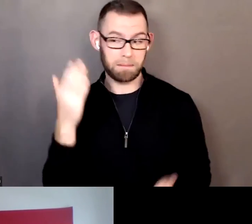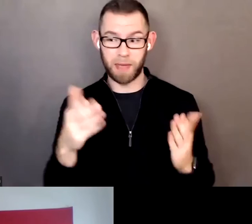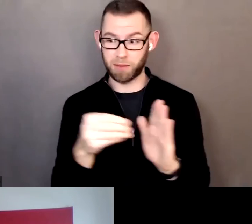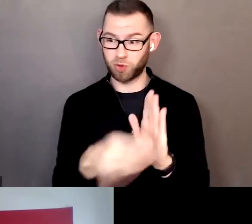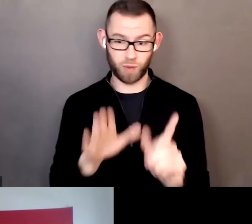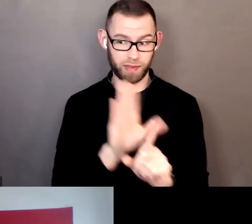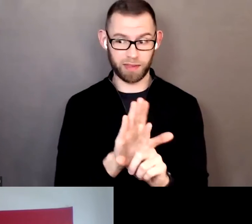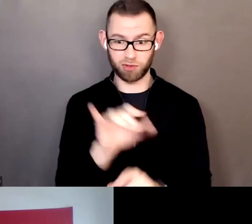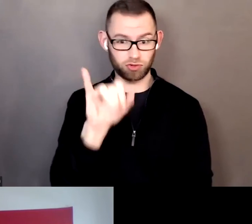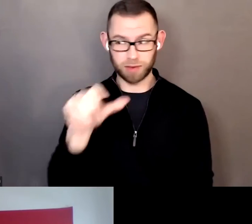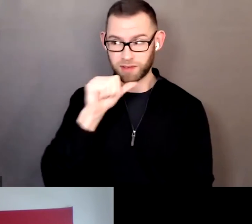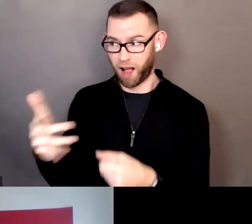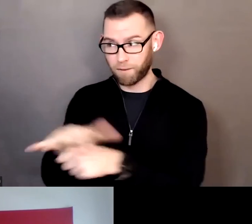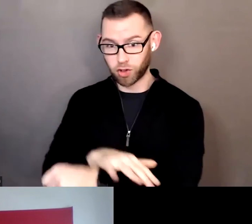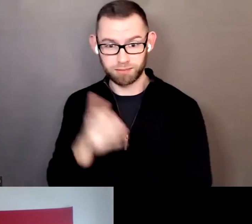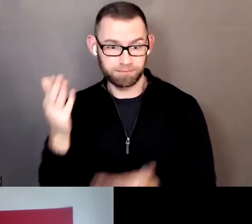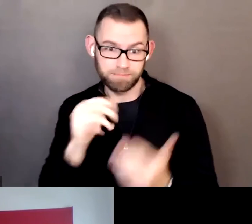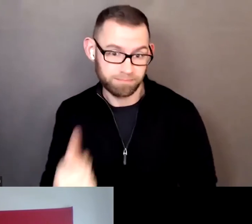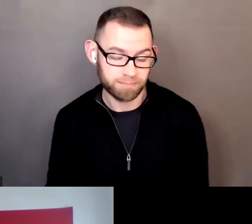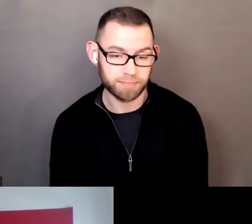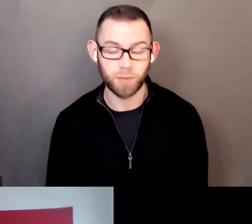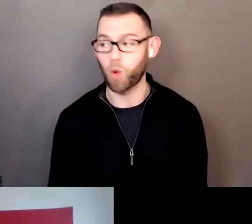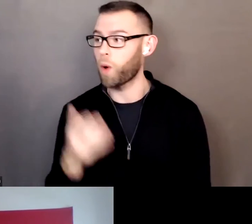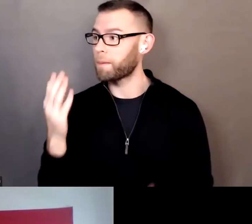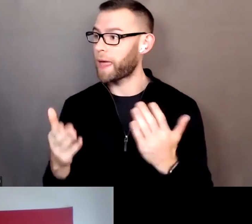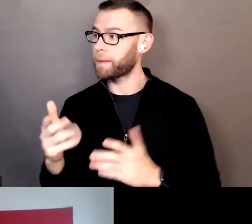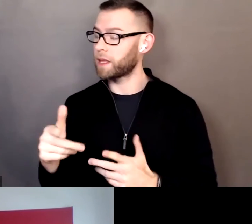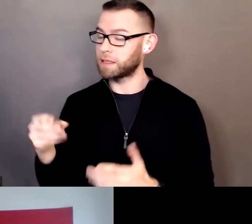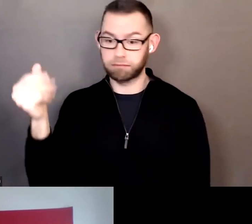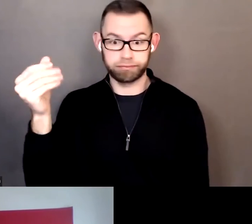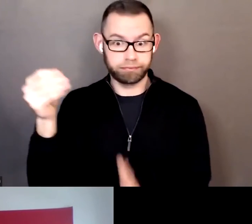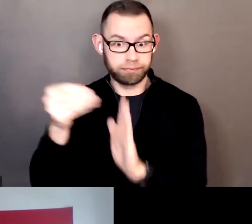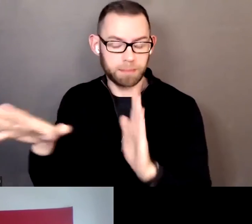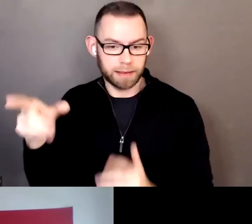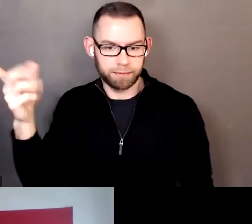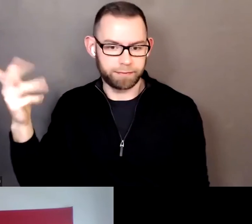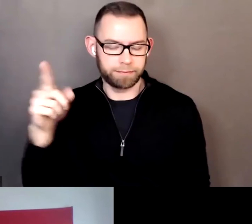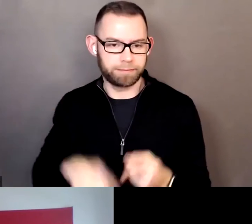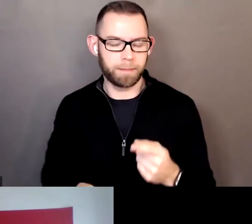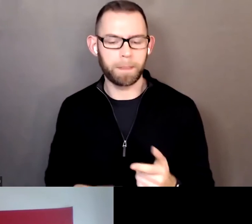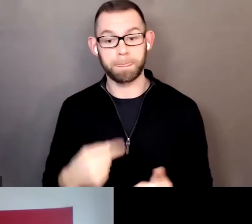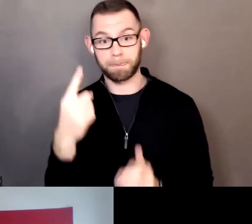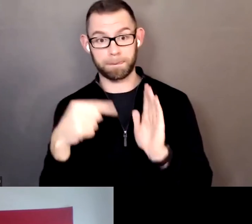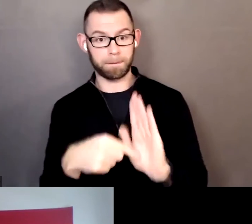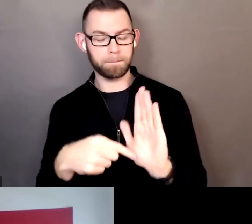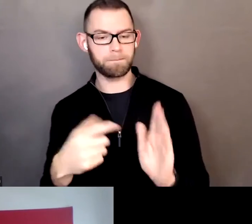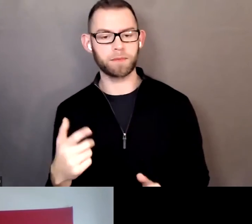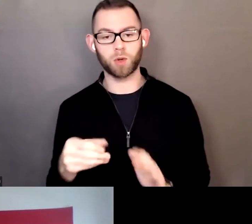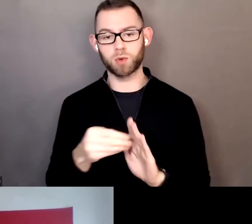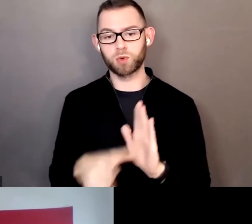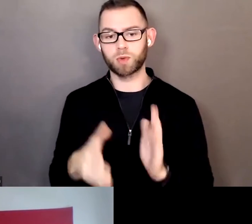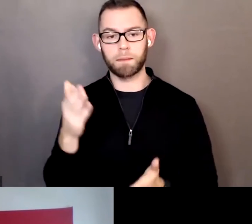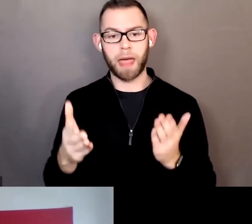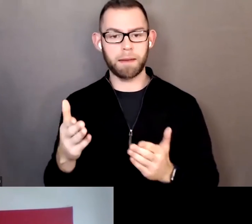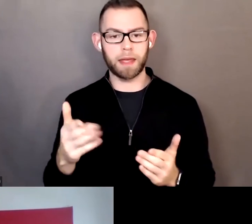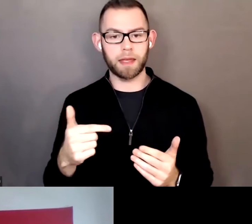or, they might not be financially feasible. So I can think of some examples like students who might have difficulties with